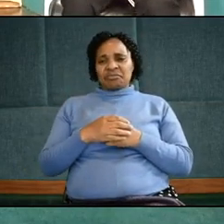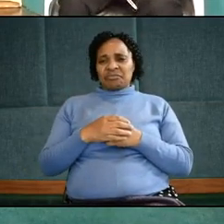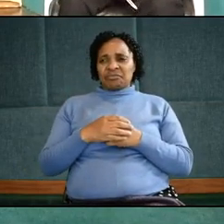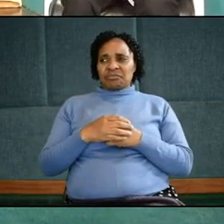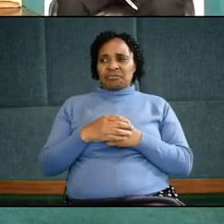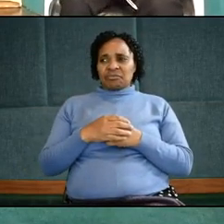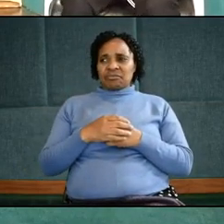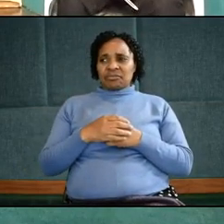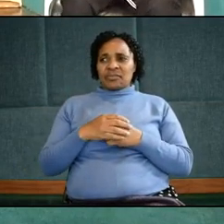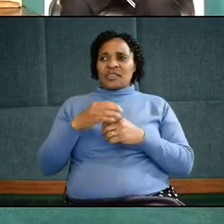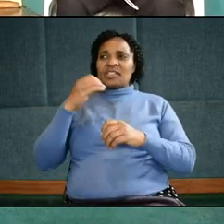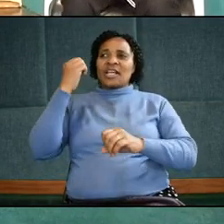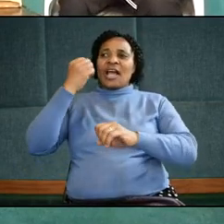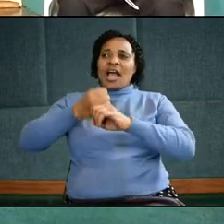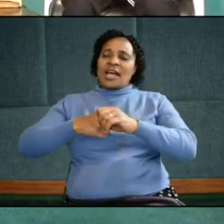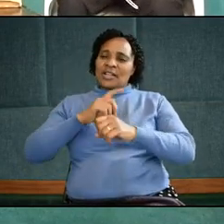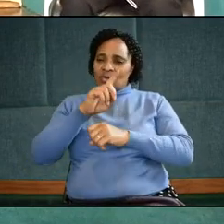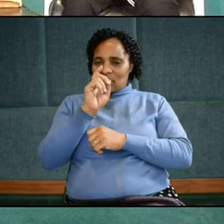It's a difficult